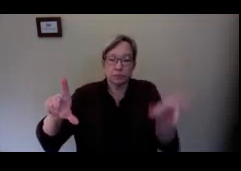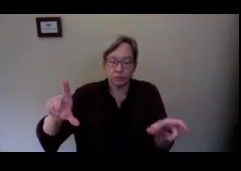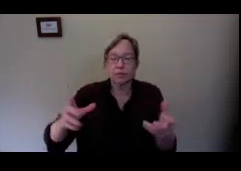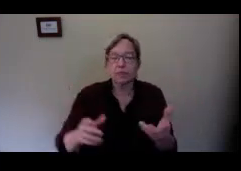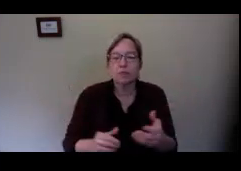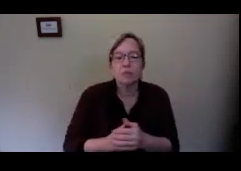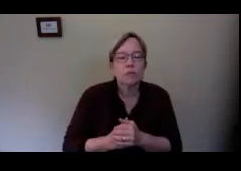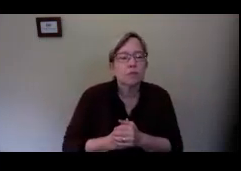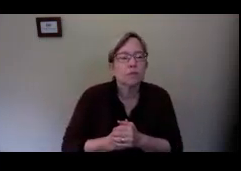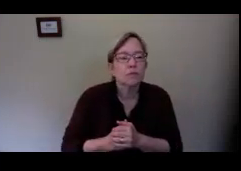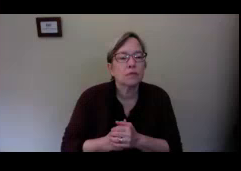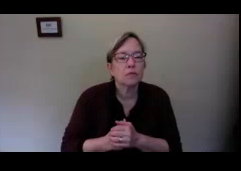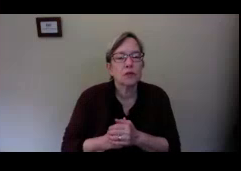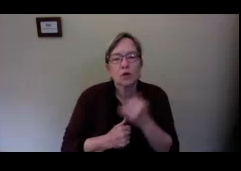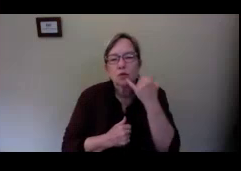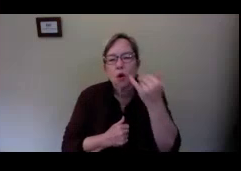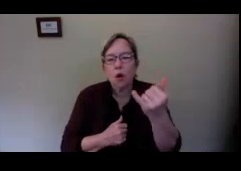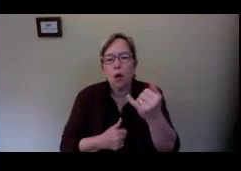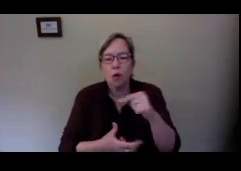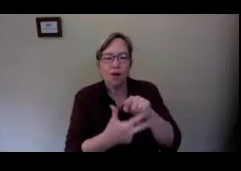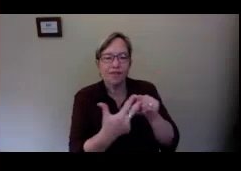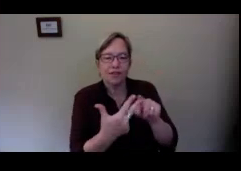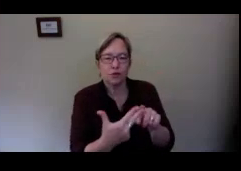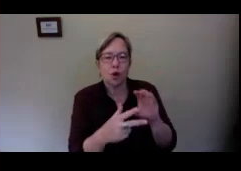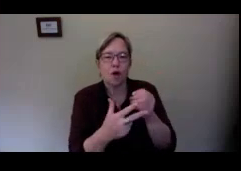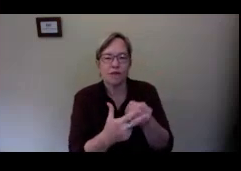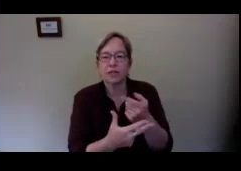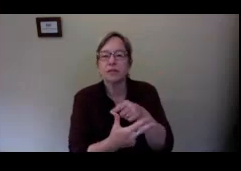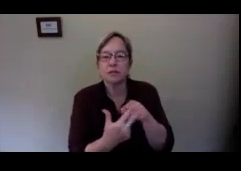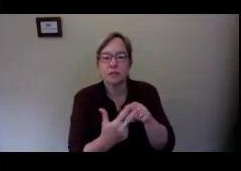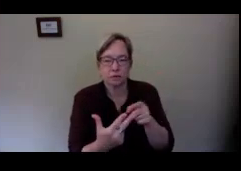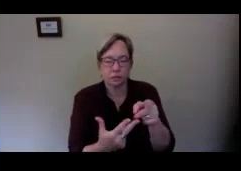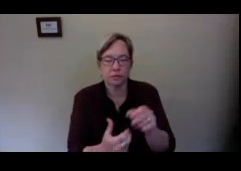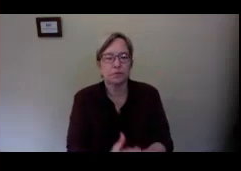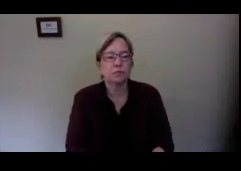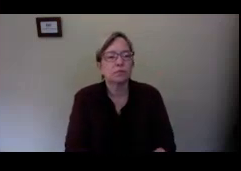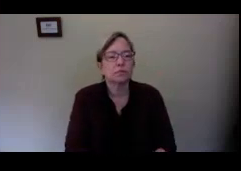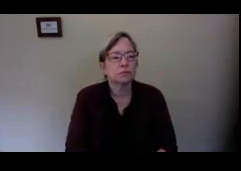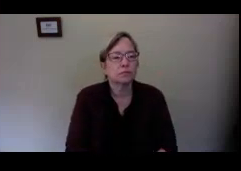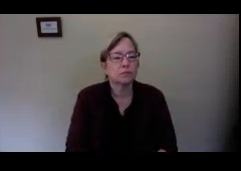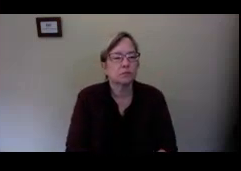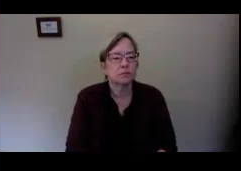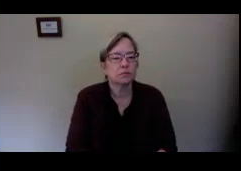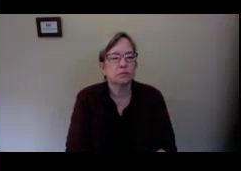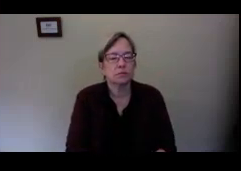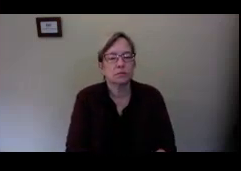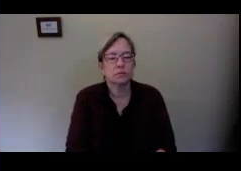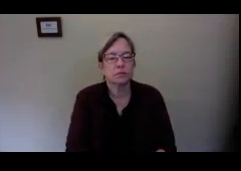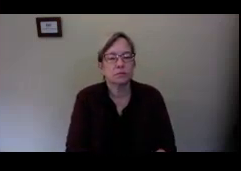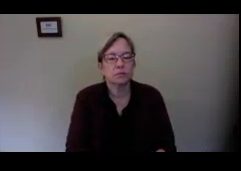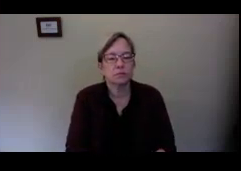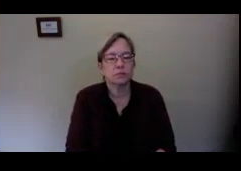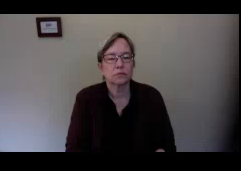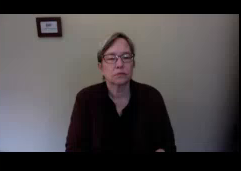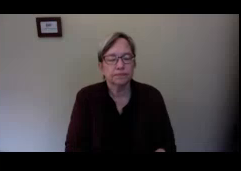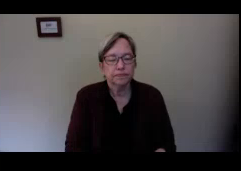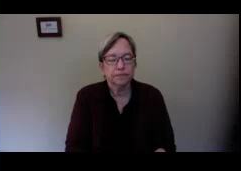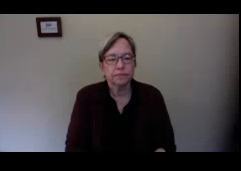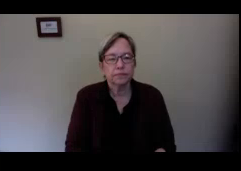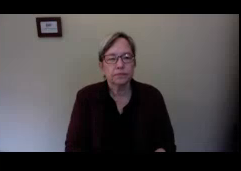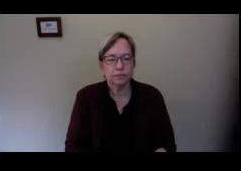could call one of our regional offices and we will uh, field